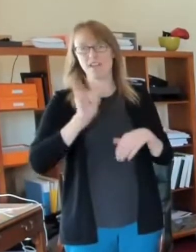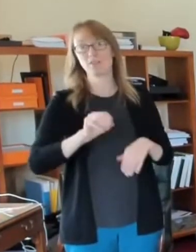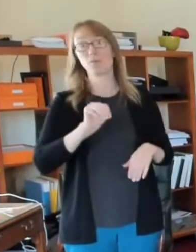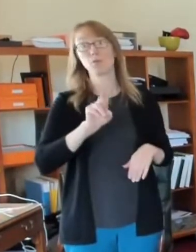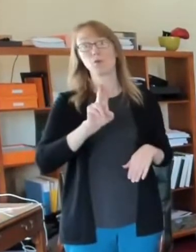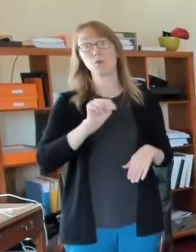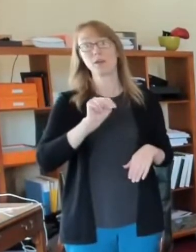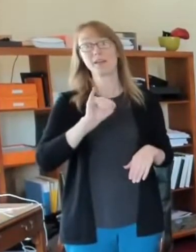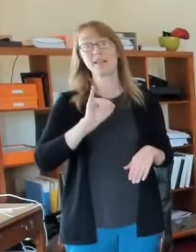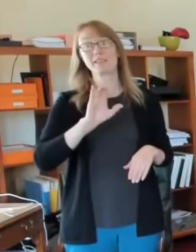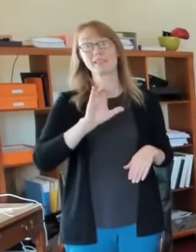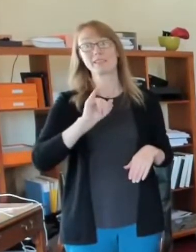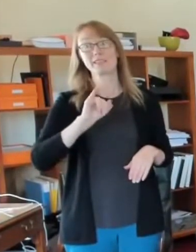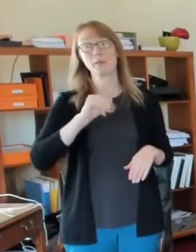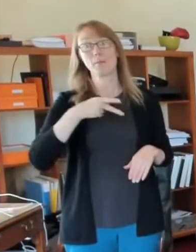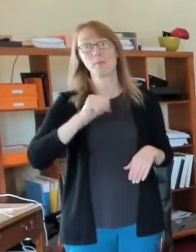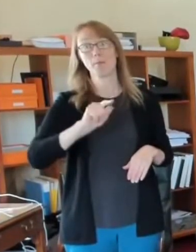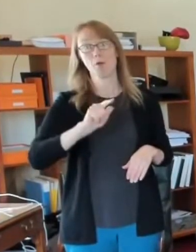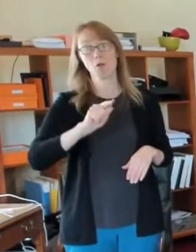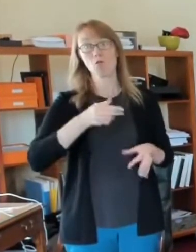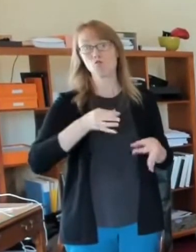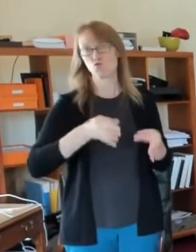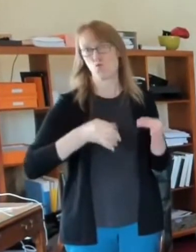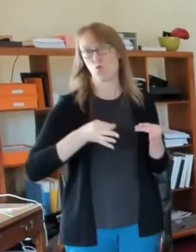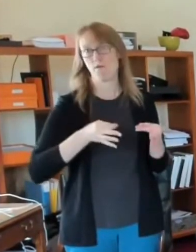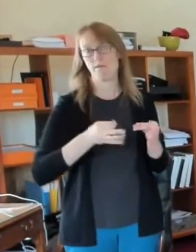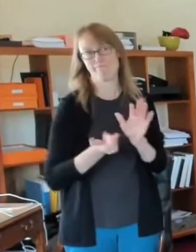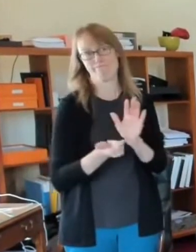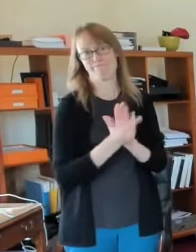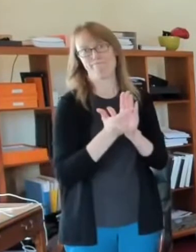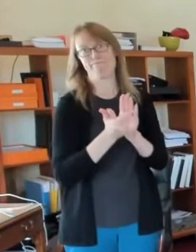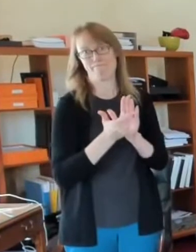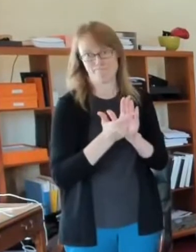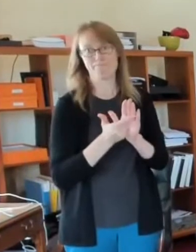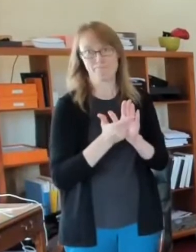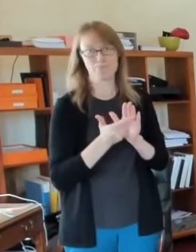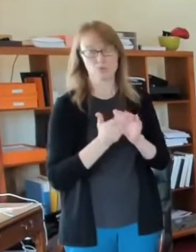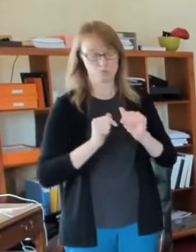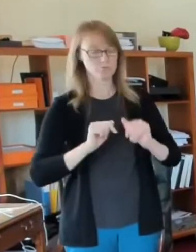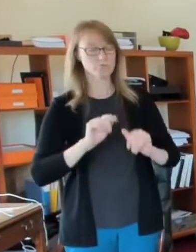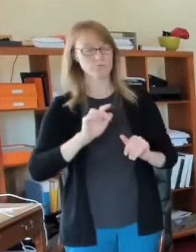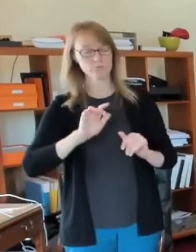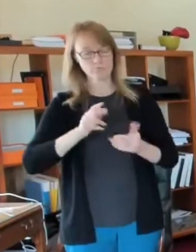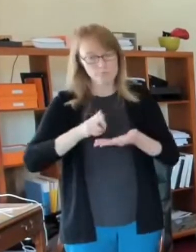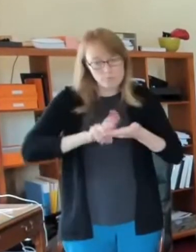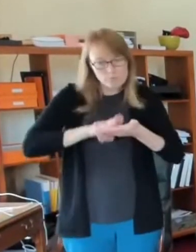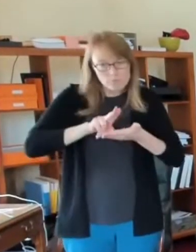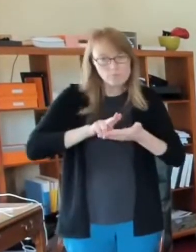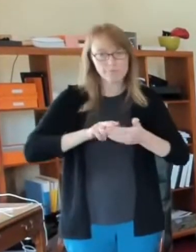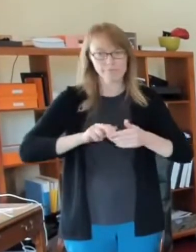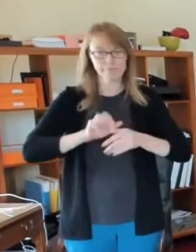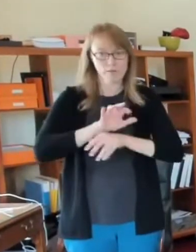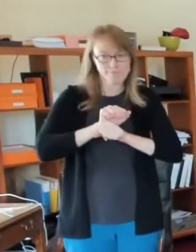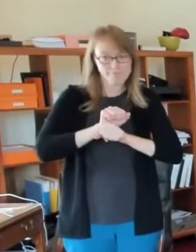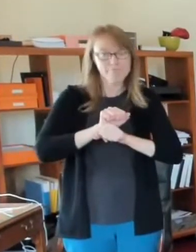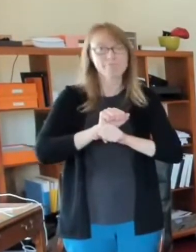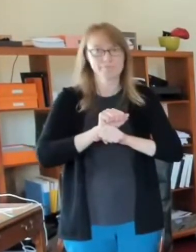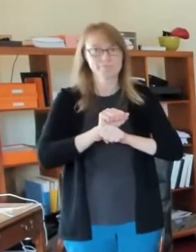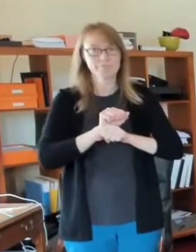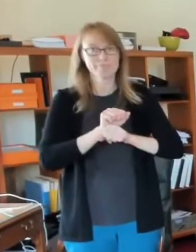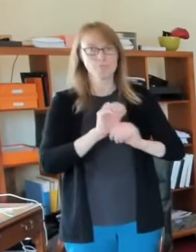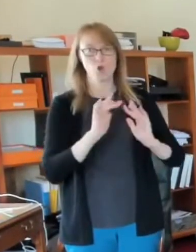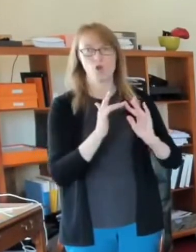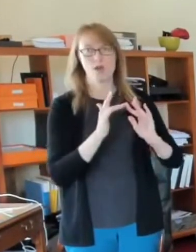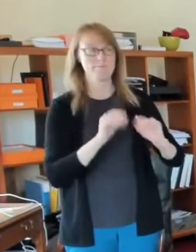would use this virtual court session. So this is pretty easy. We're just beginning